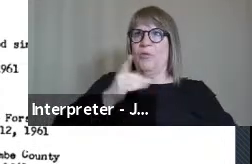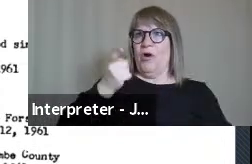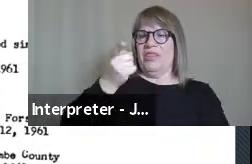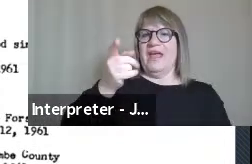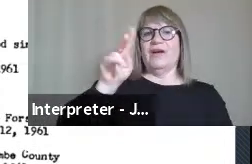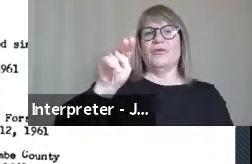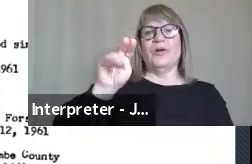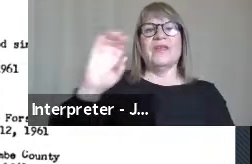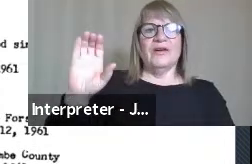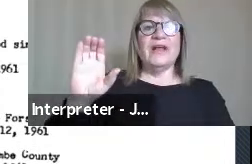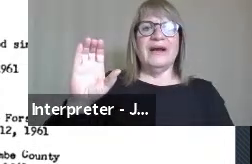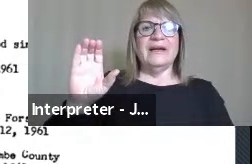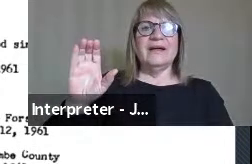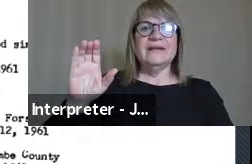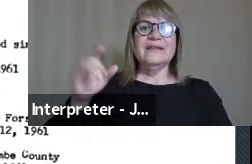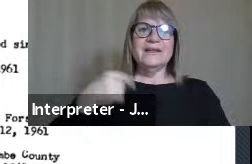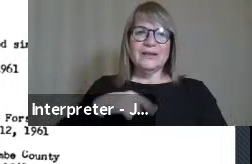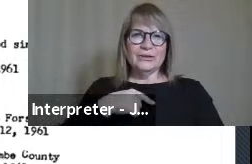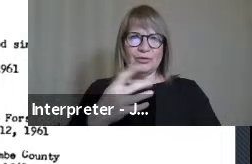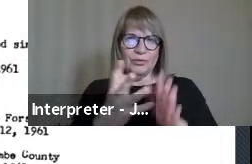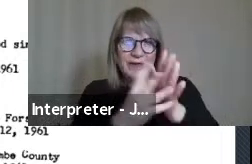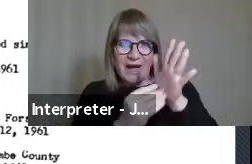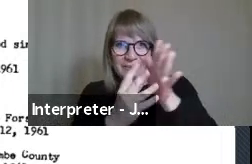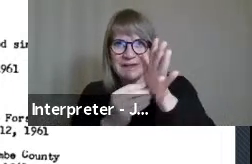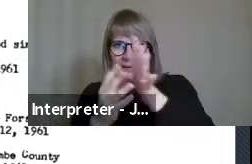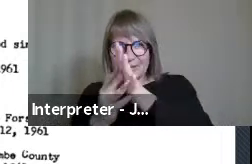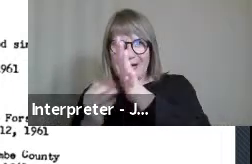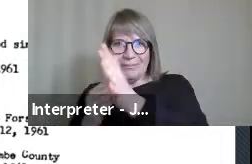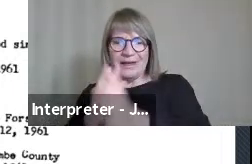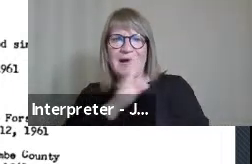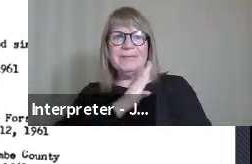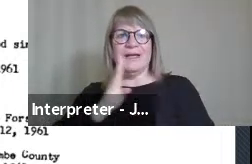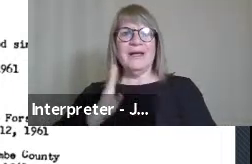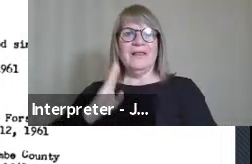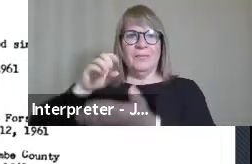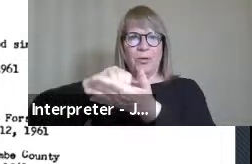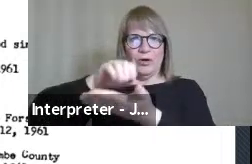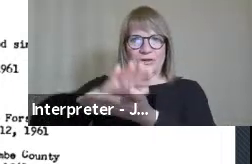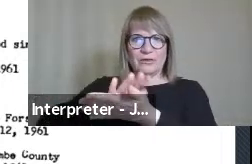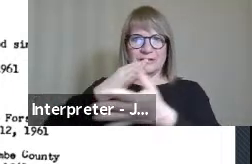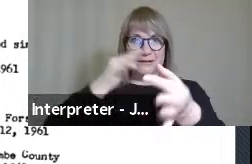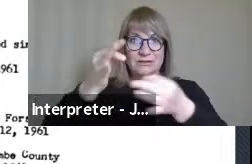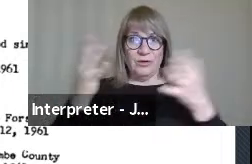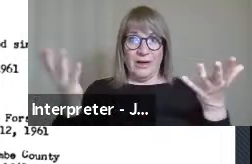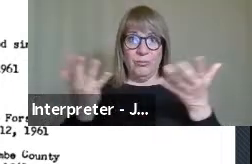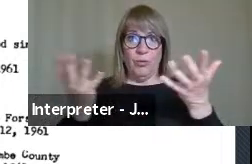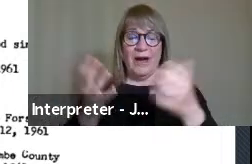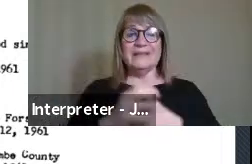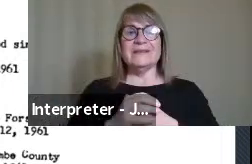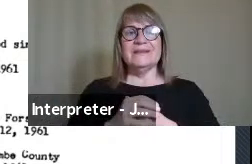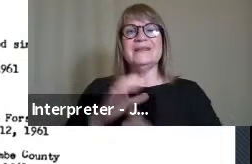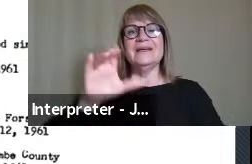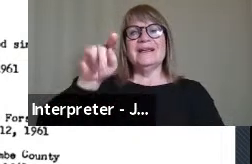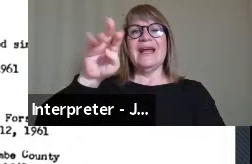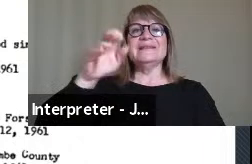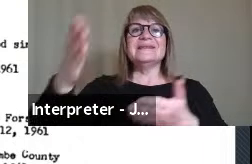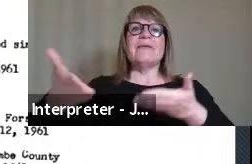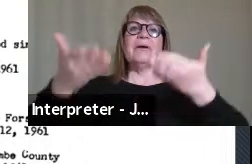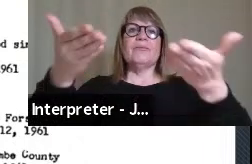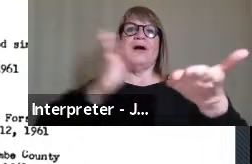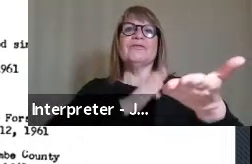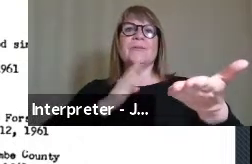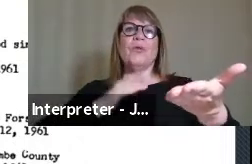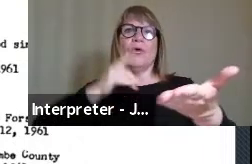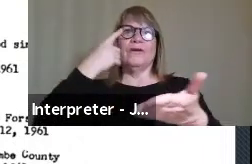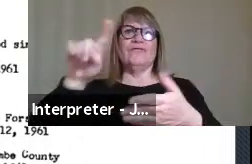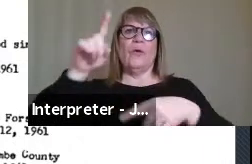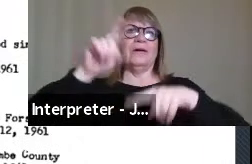draw from copies of those board notes which describe cases that were presented for sterilization and that's